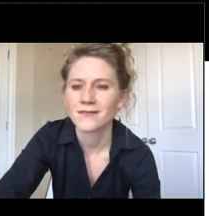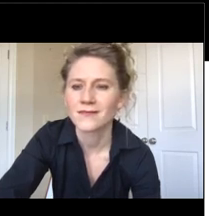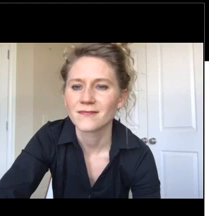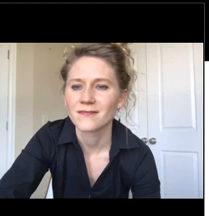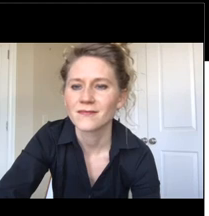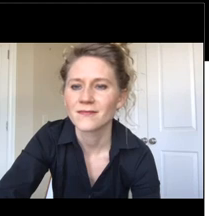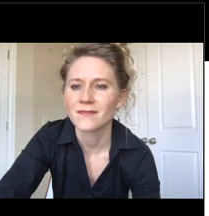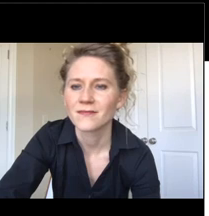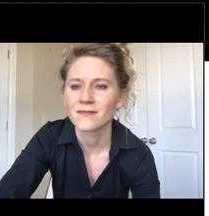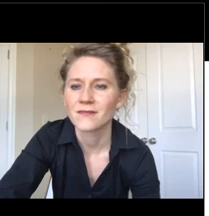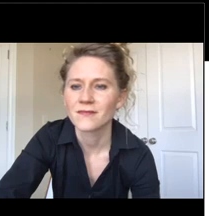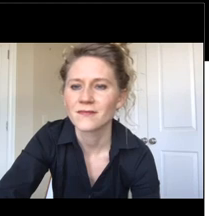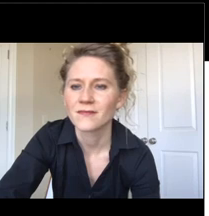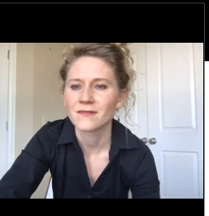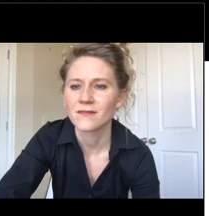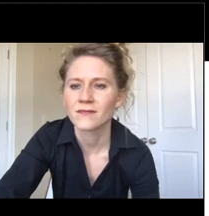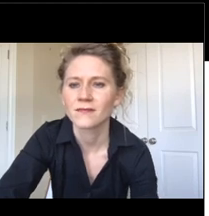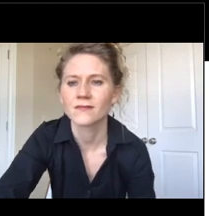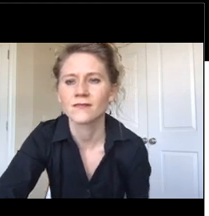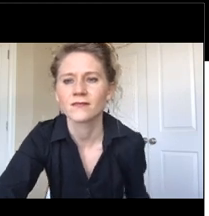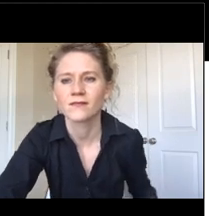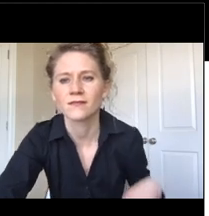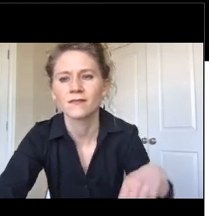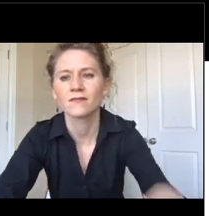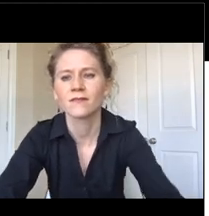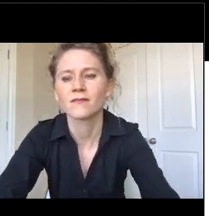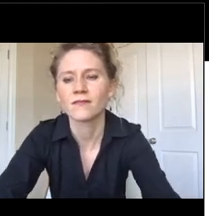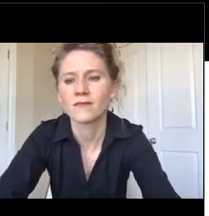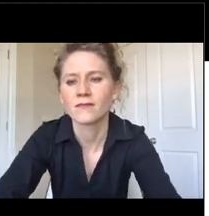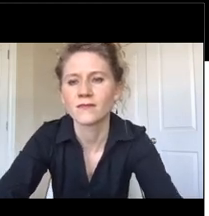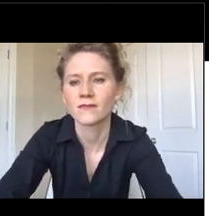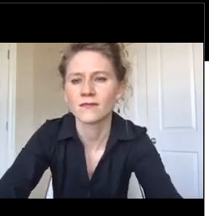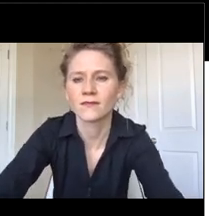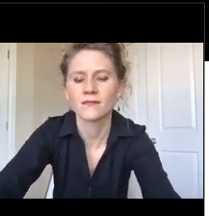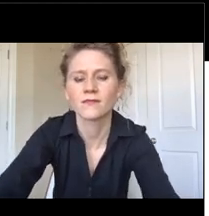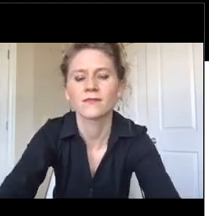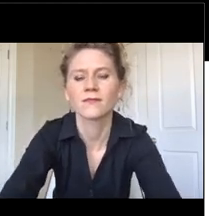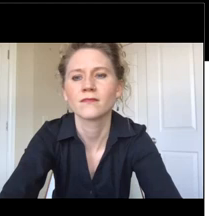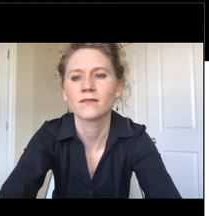averaged 300 center line miles of roads, and now we're up to